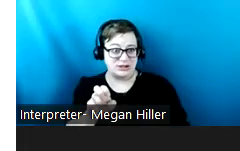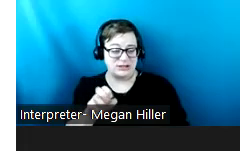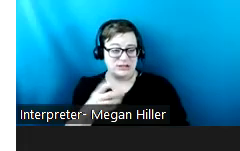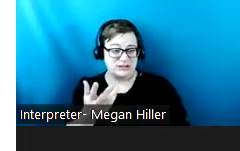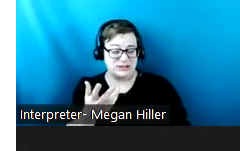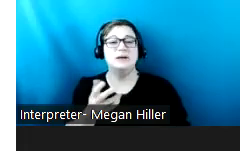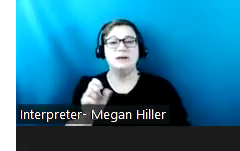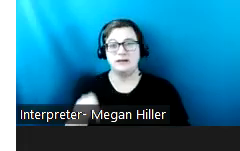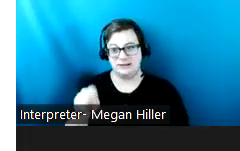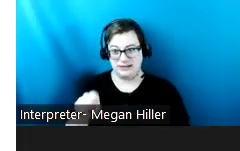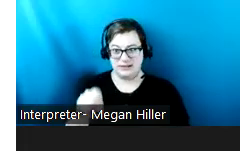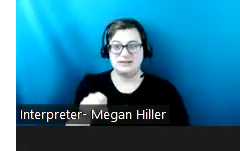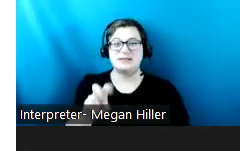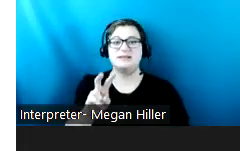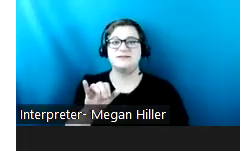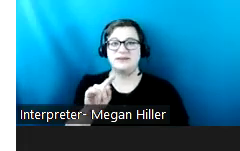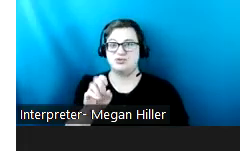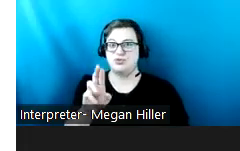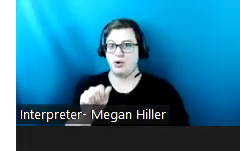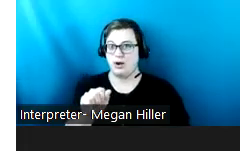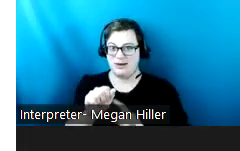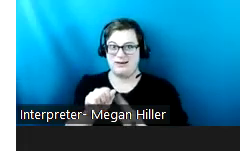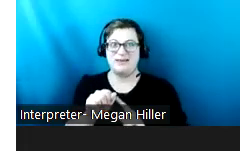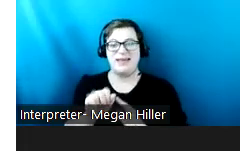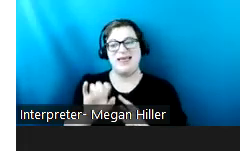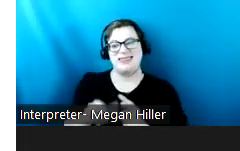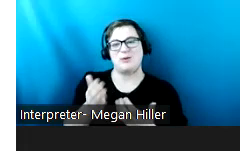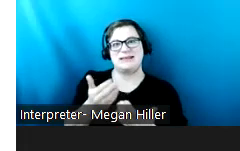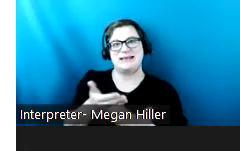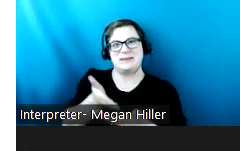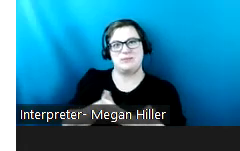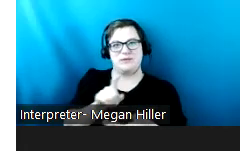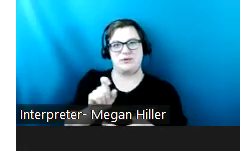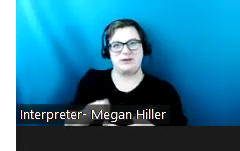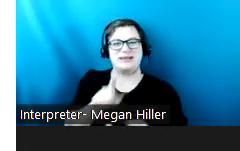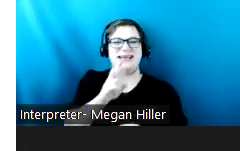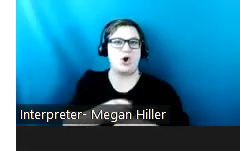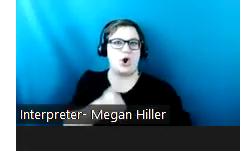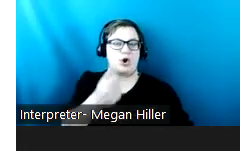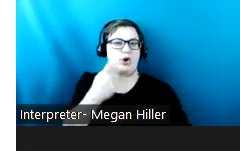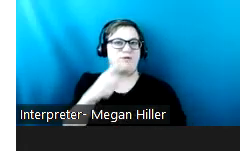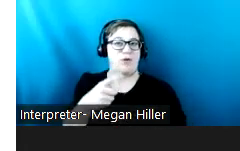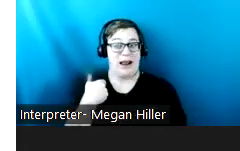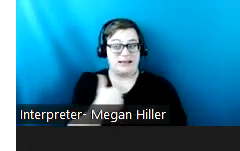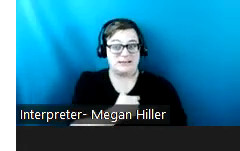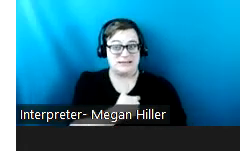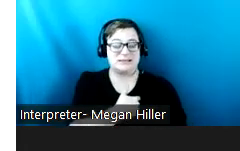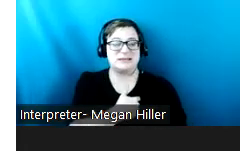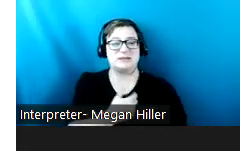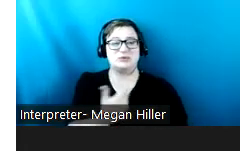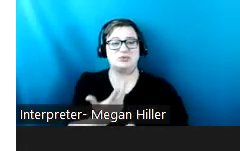Yeah, Victoria, you took the easy part of the question there. It's a little bit harder for us to speak